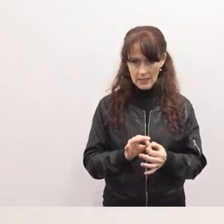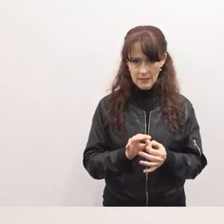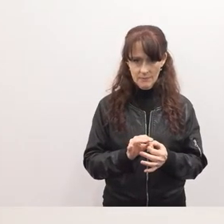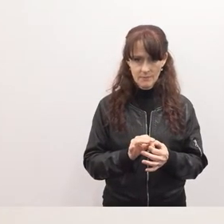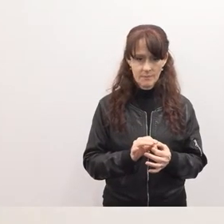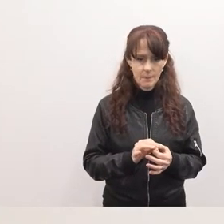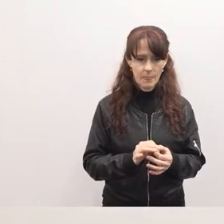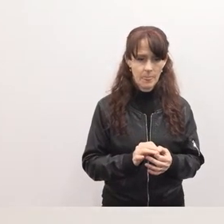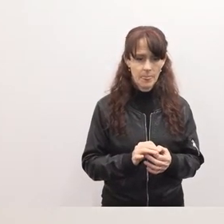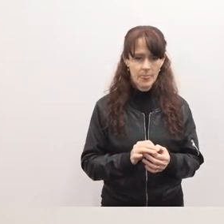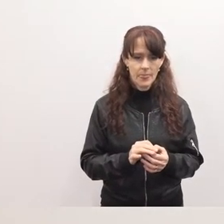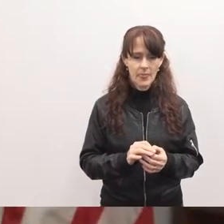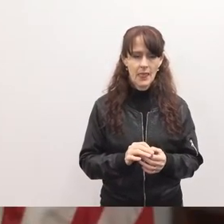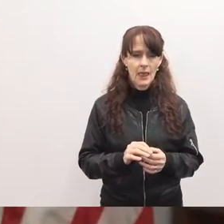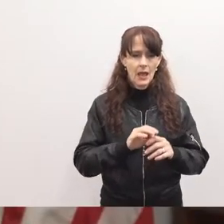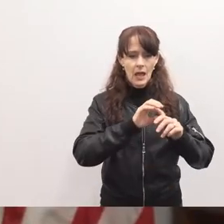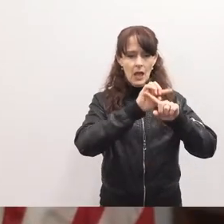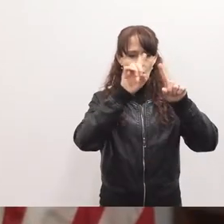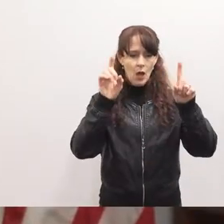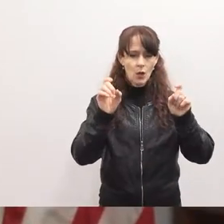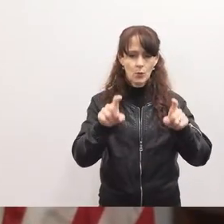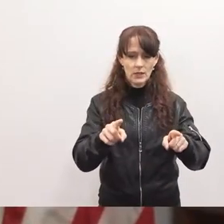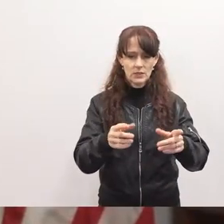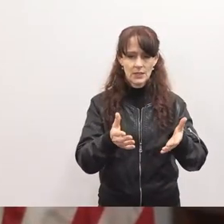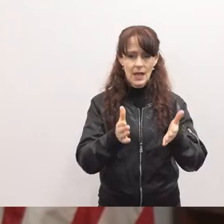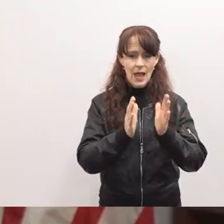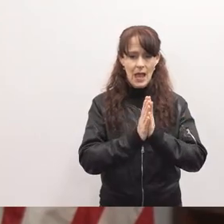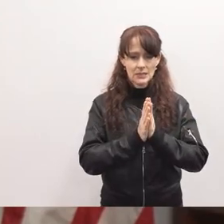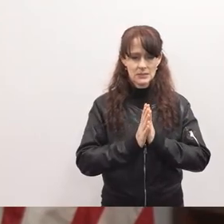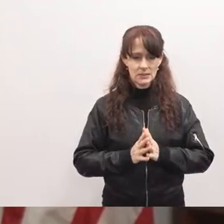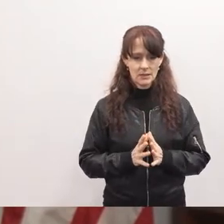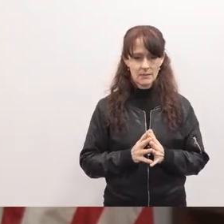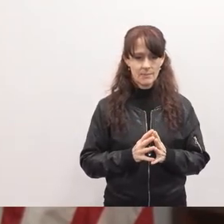And a question gets asked of the board.